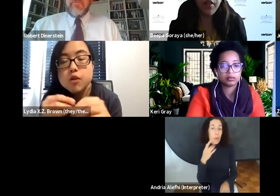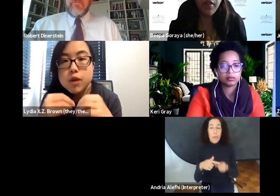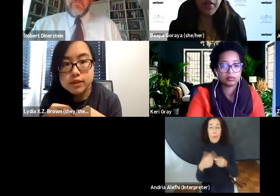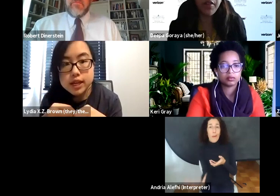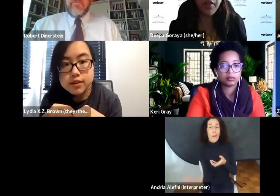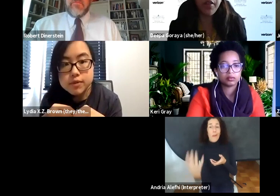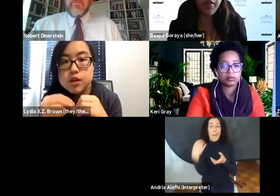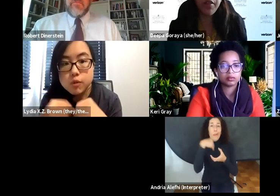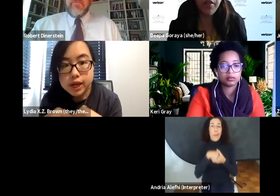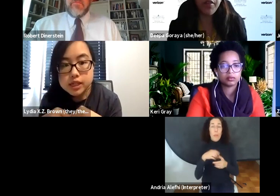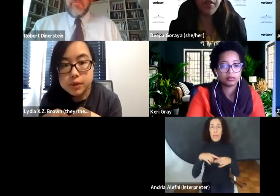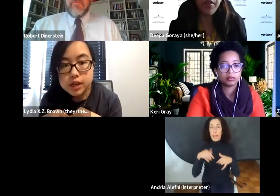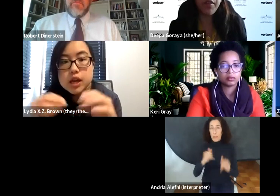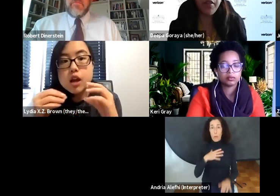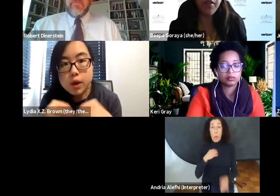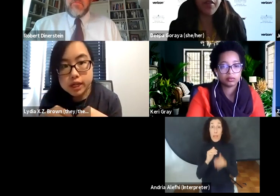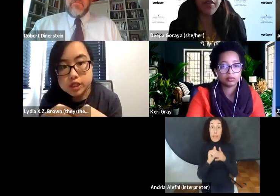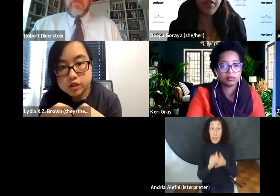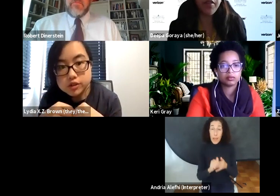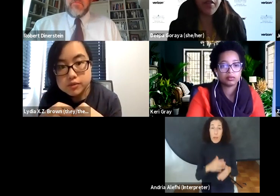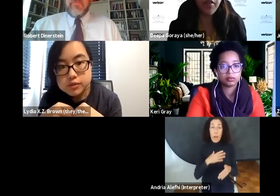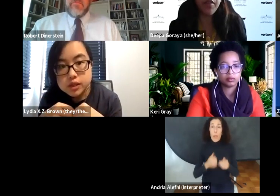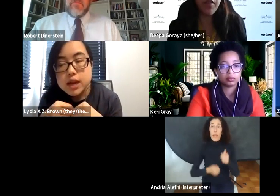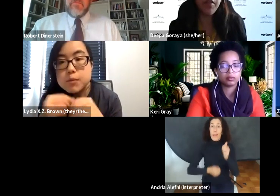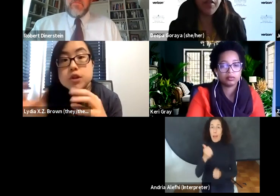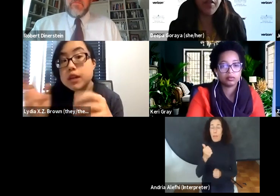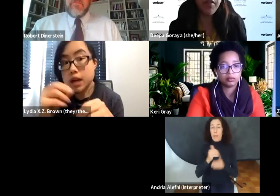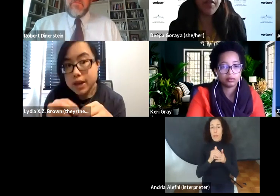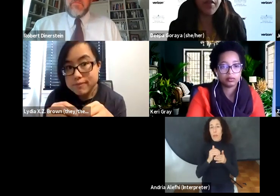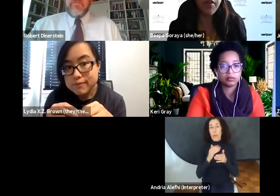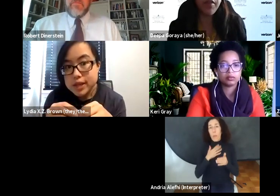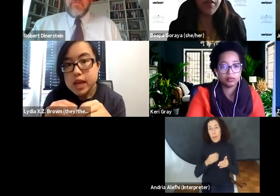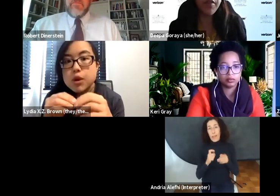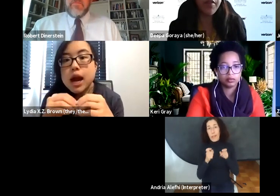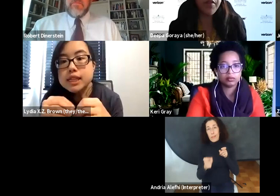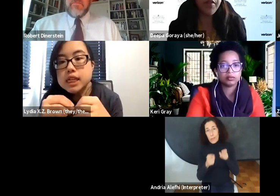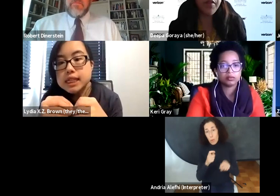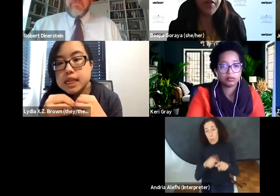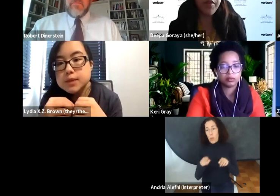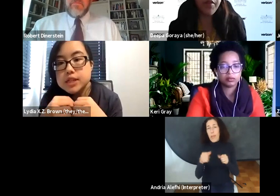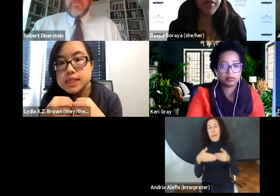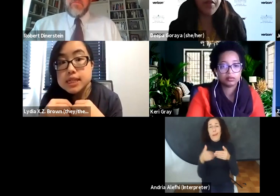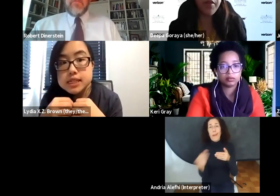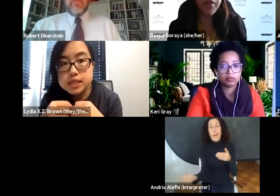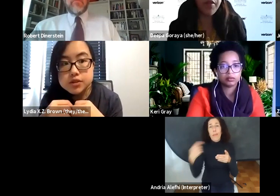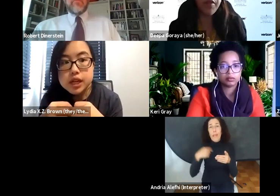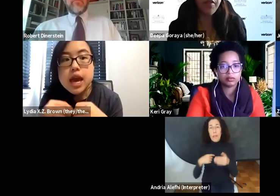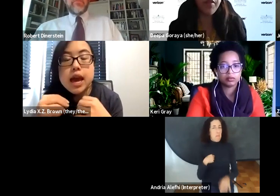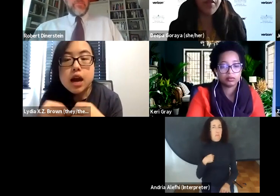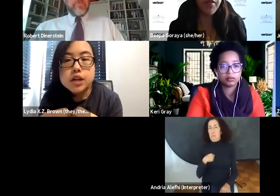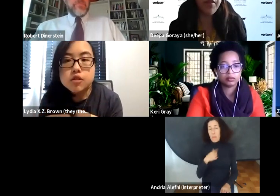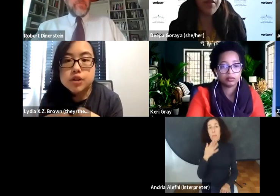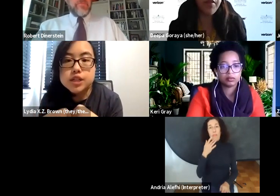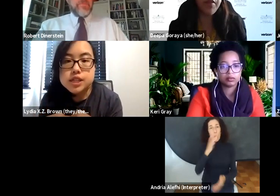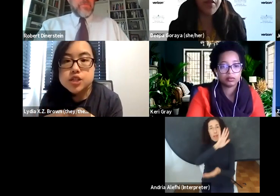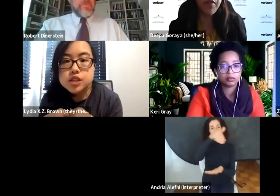keep it white-led, white-dominant, white-controlled, but you can come in. And what I talk to talk about instead is centering.